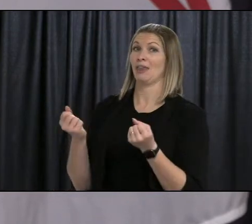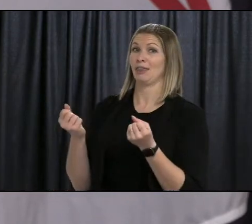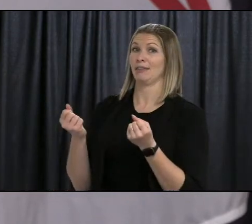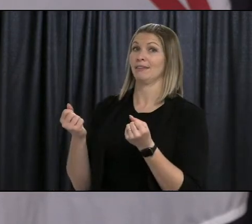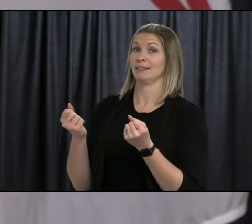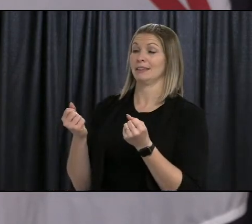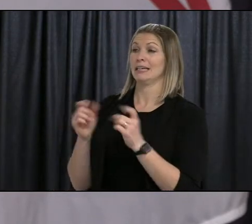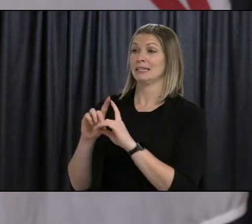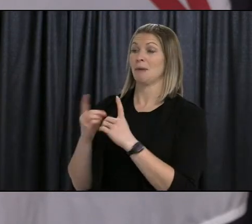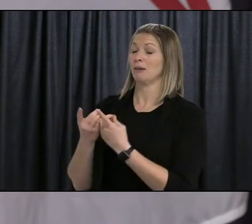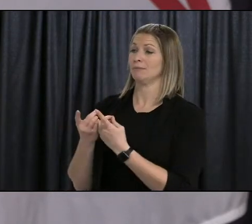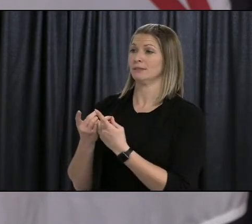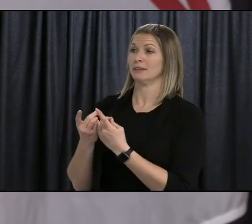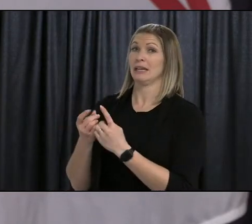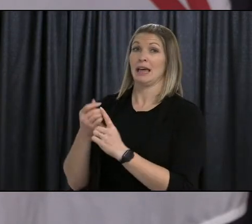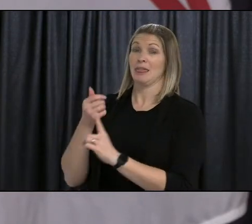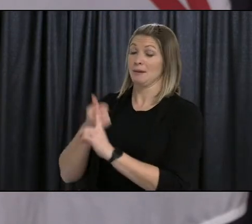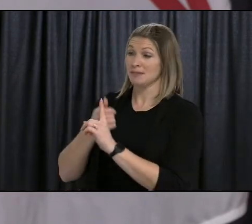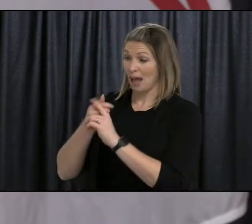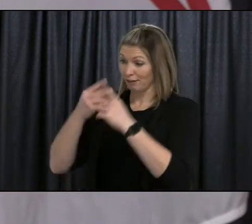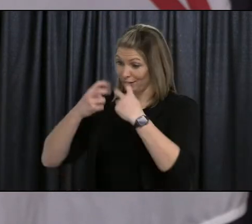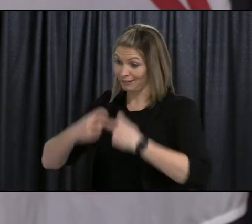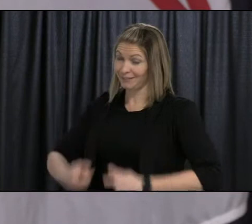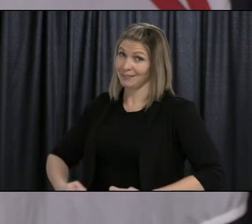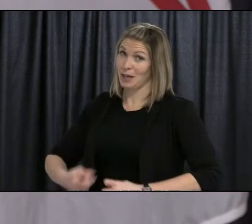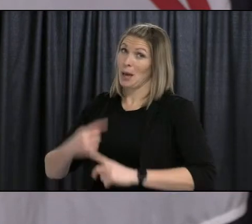about themselves and about their